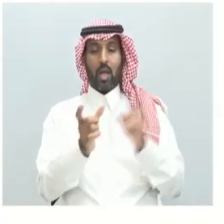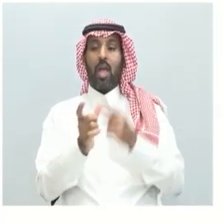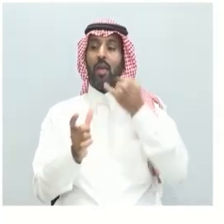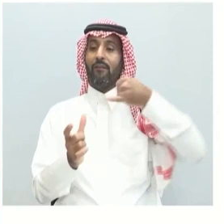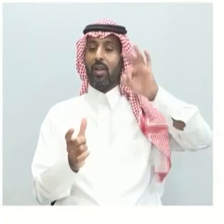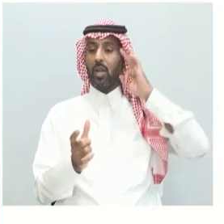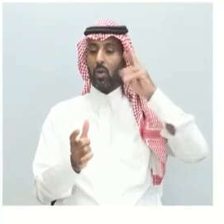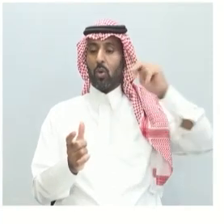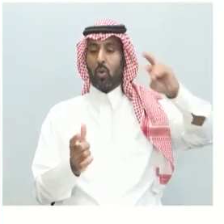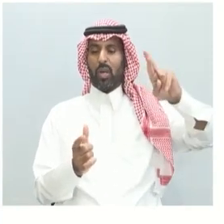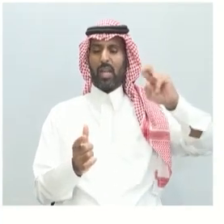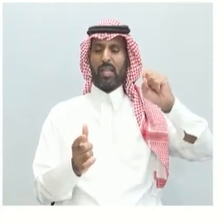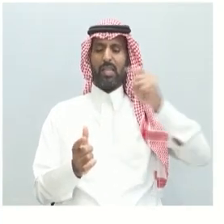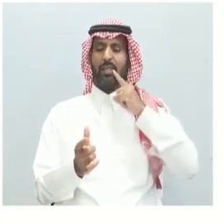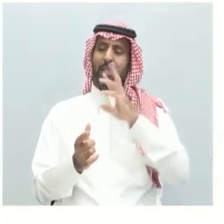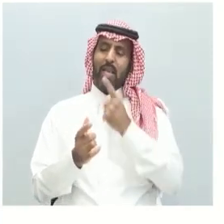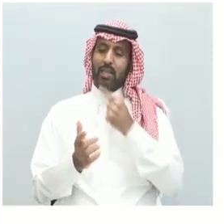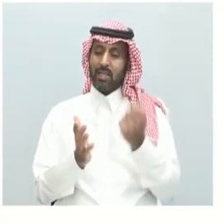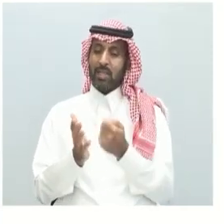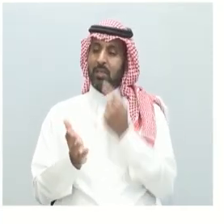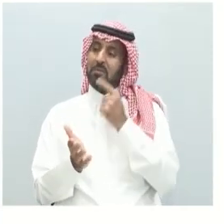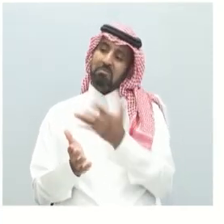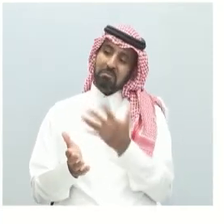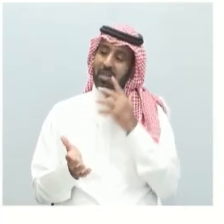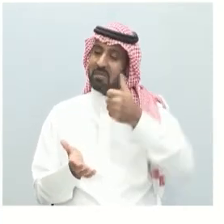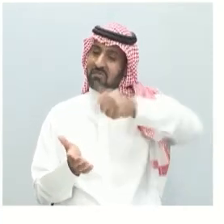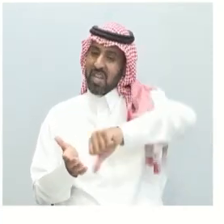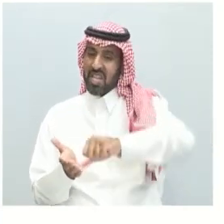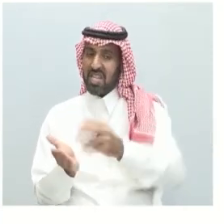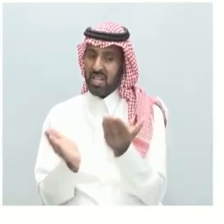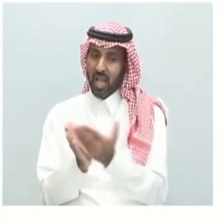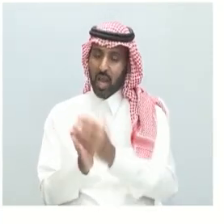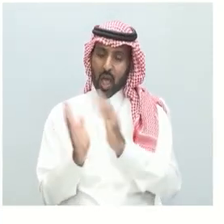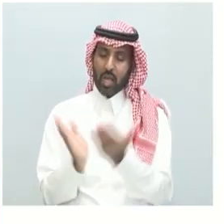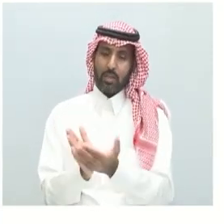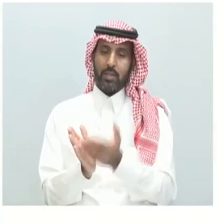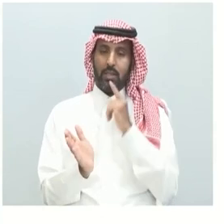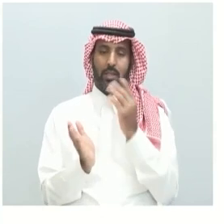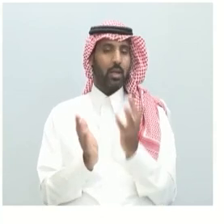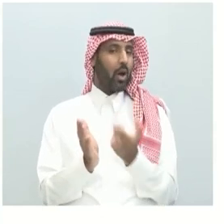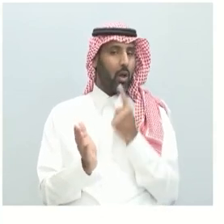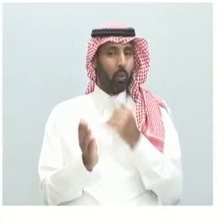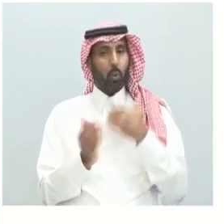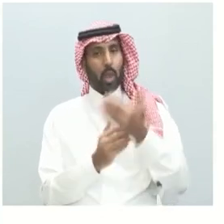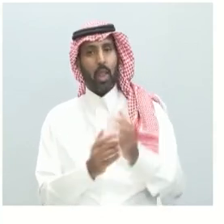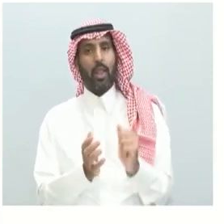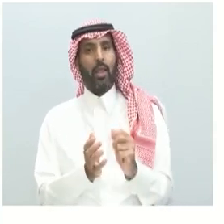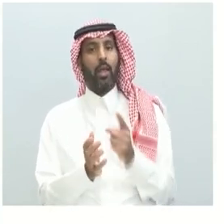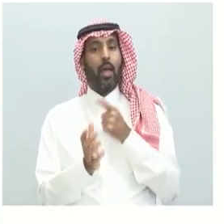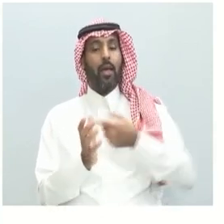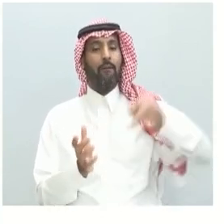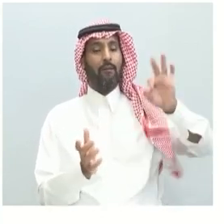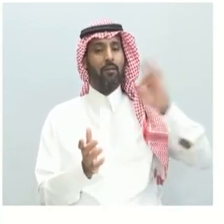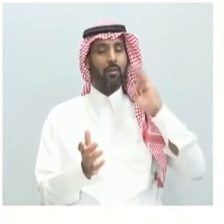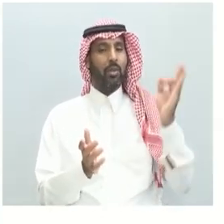doesn't do her homework, she may fail the class. So let's turn this into question form. What will happen if